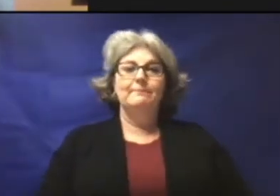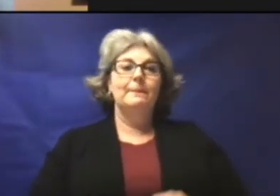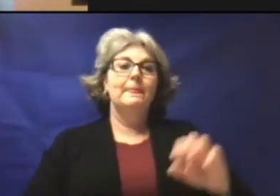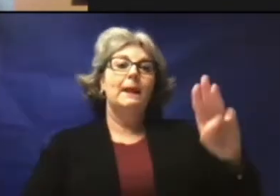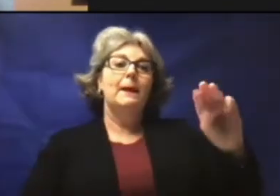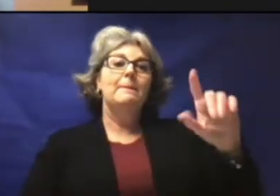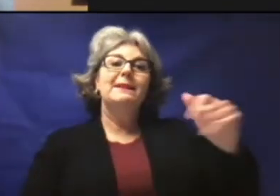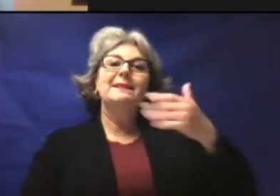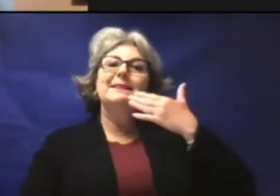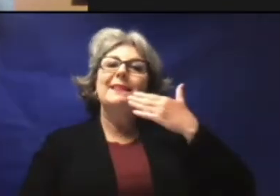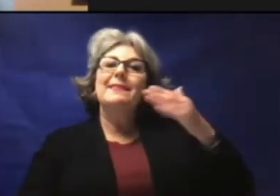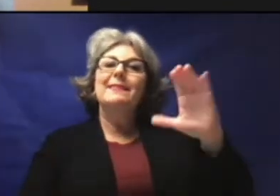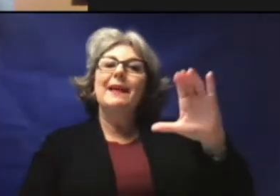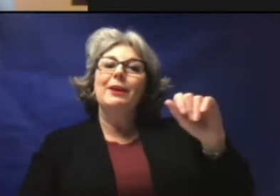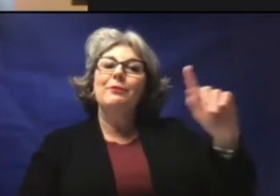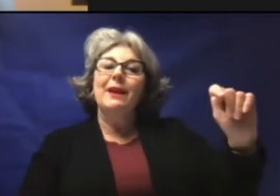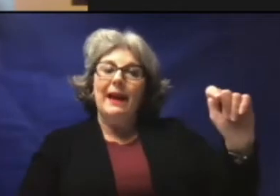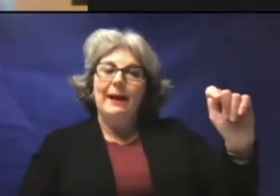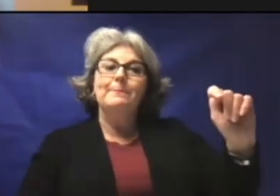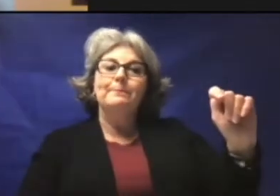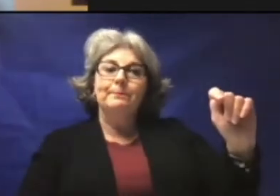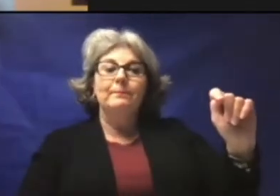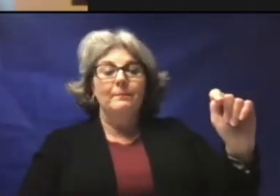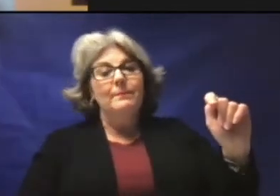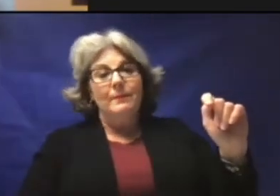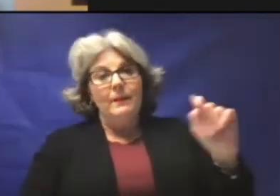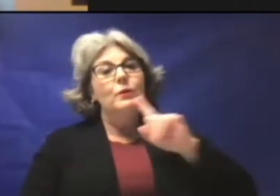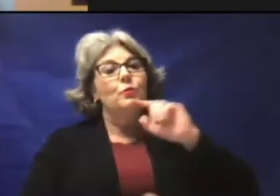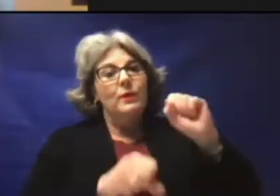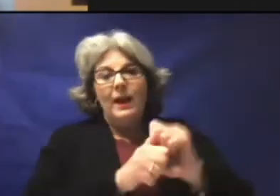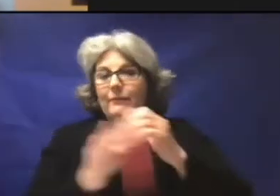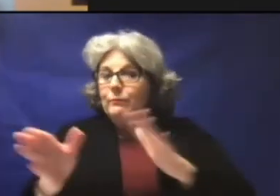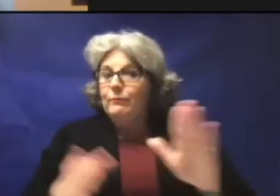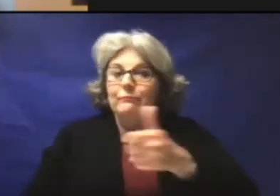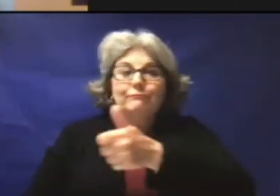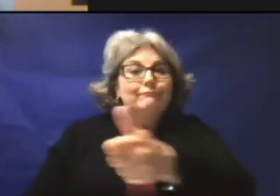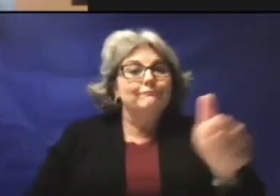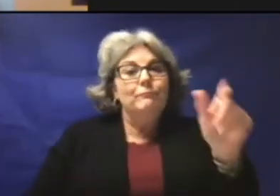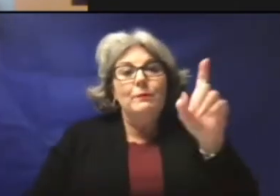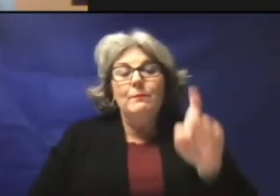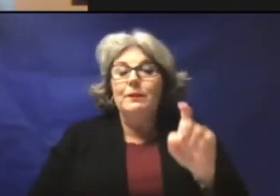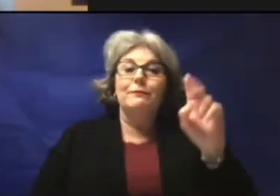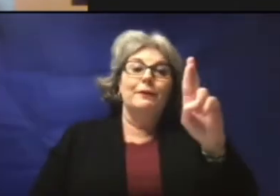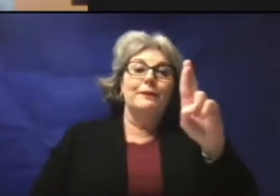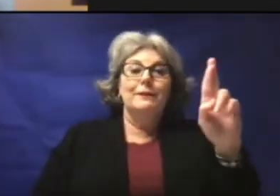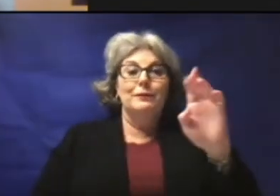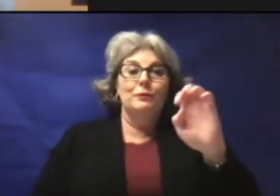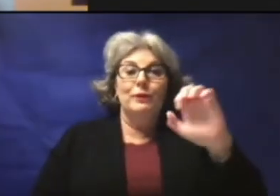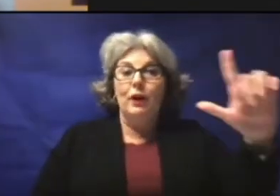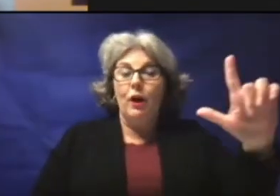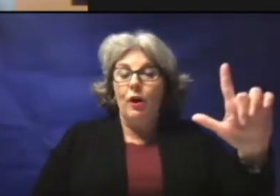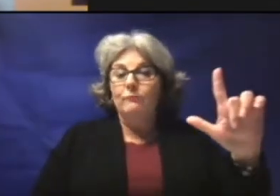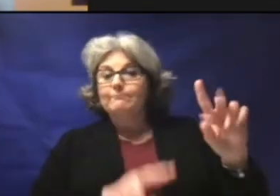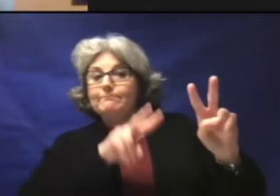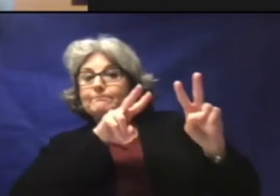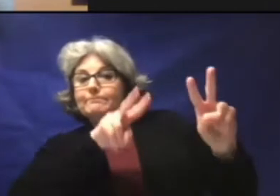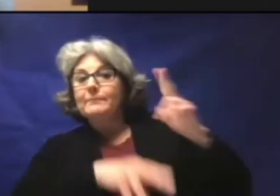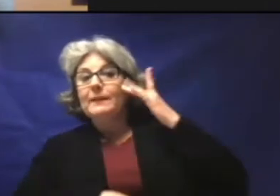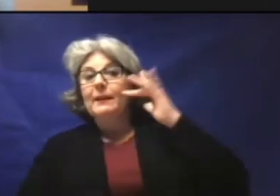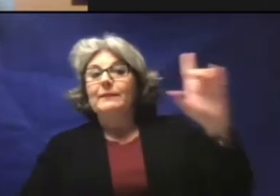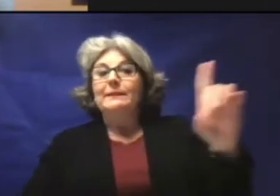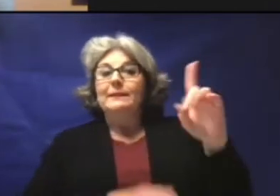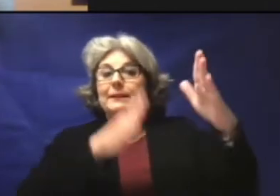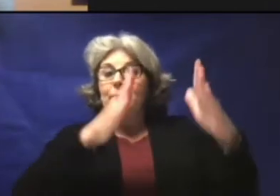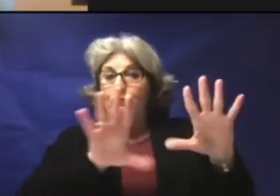much, Catt. We have to definitely prepare ourselves for this recall, and we're looking forward to the California Democratic